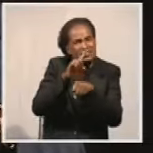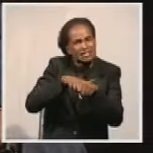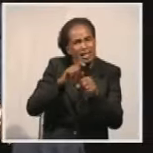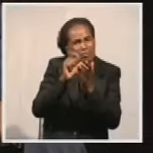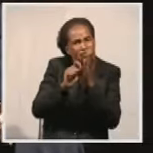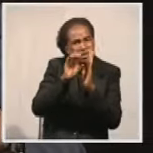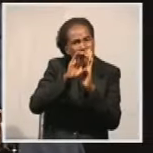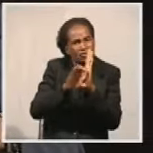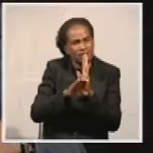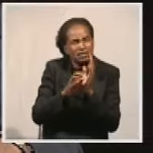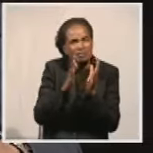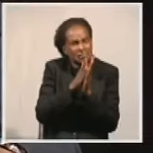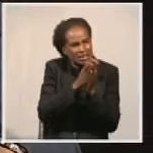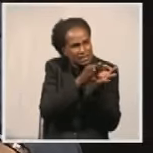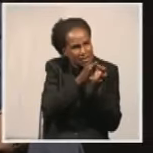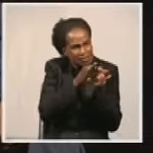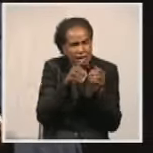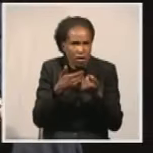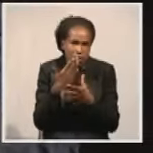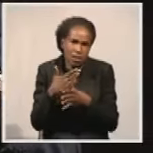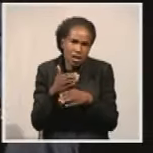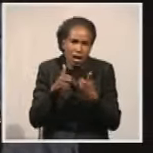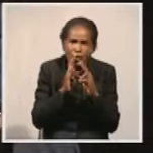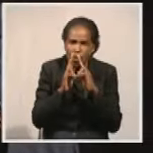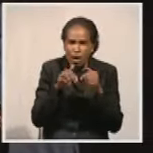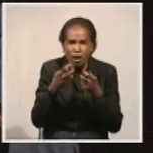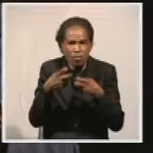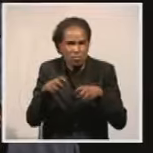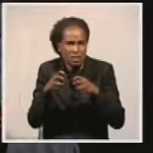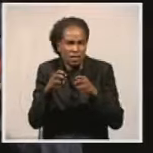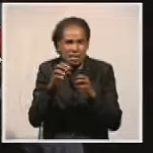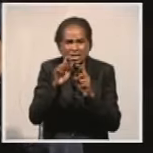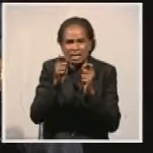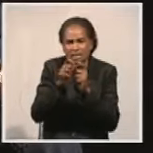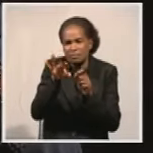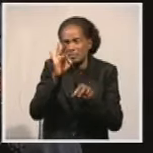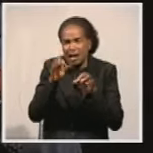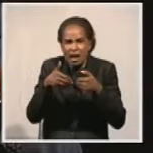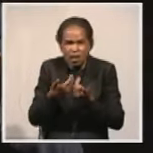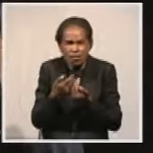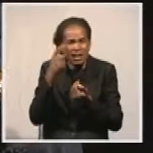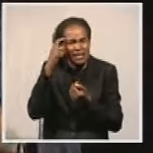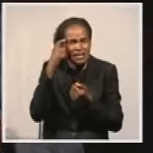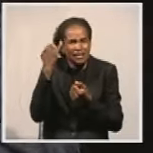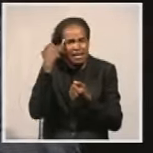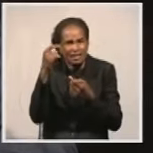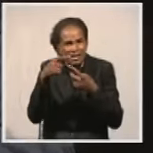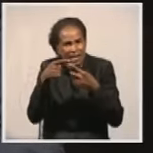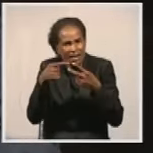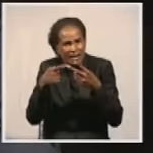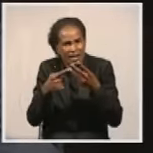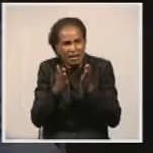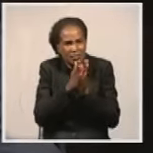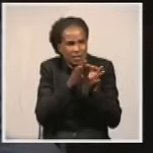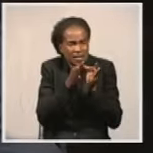on the sidelines, some of the concerns, you know, as this team was being selected. What was the thinking behind who should be part of the